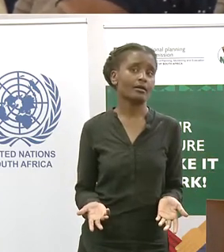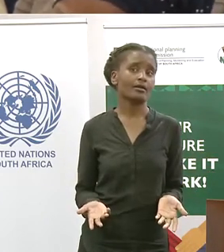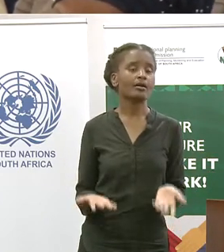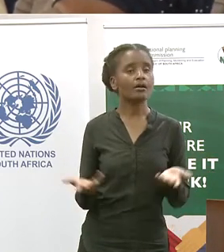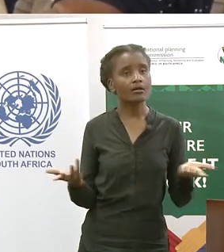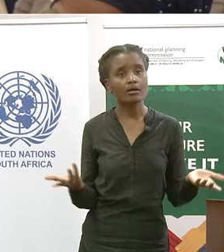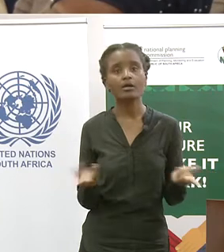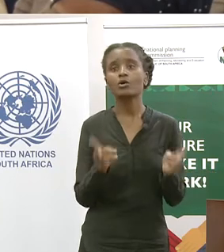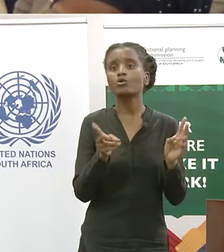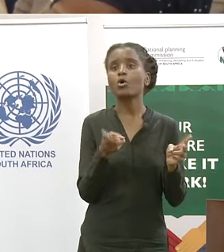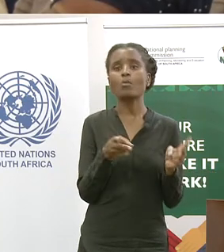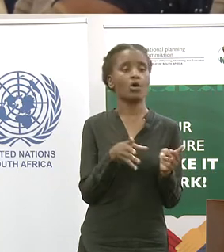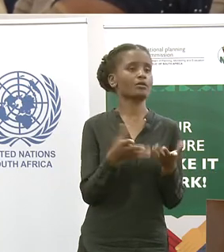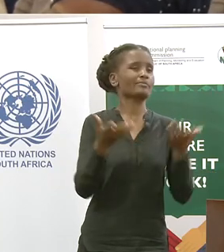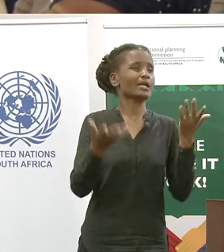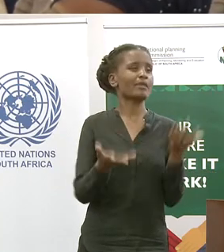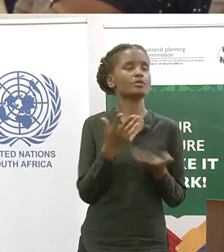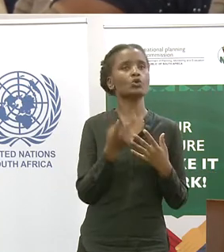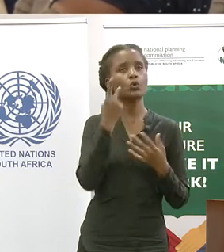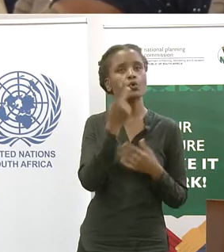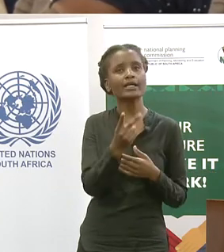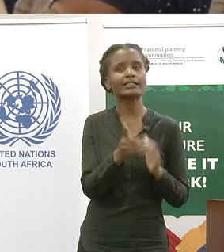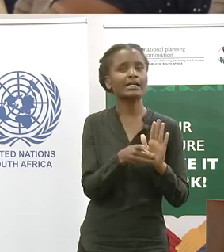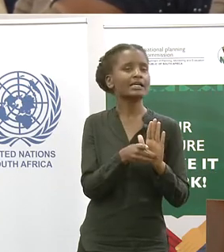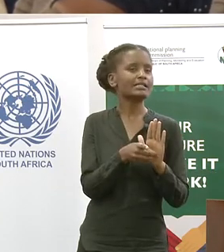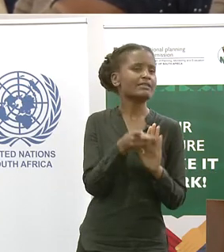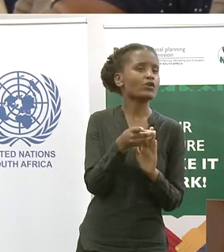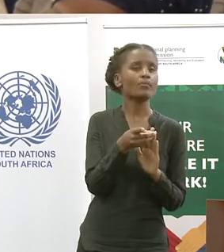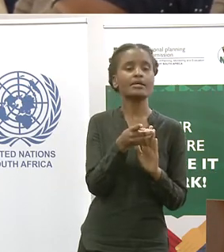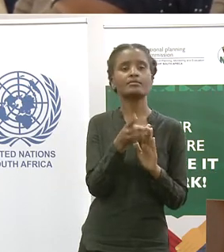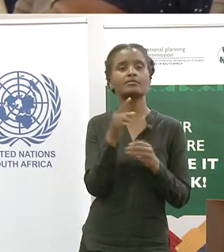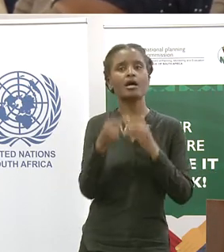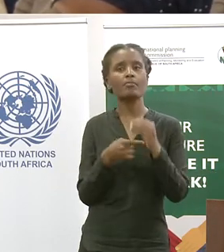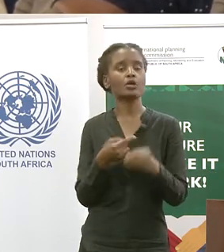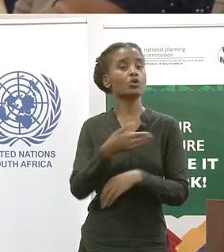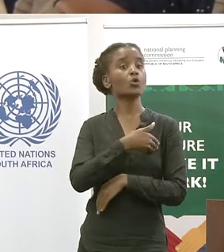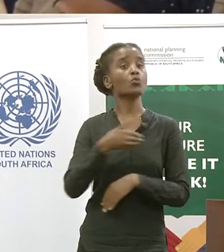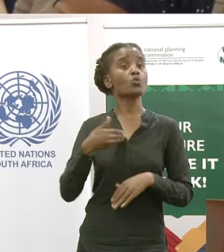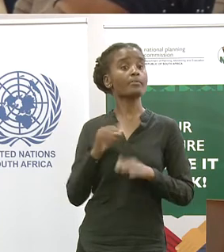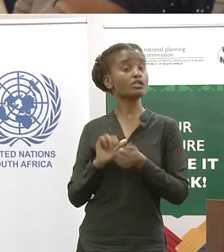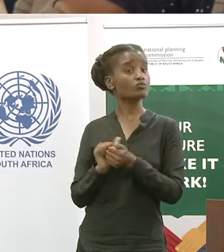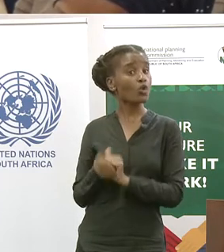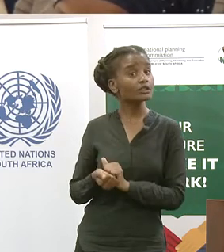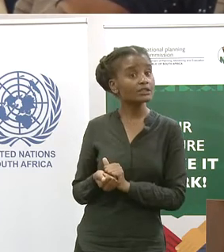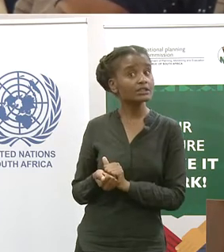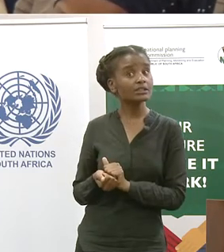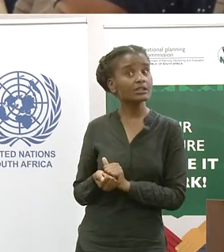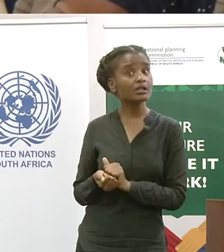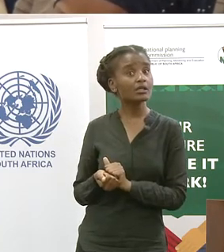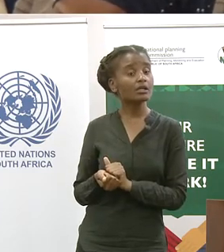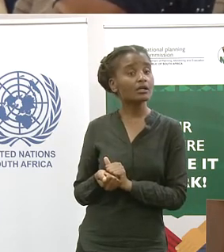When we look at the development around women's sports and